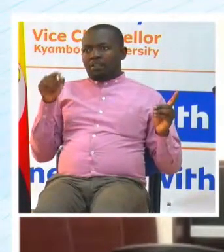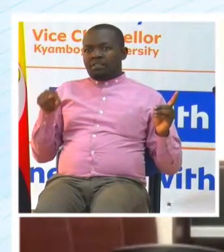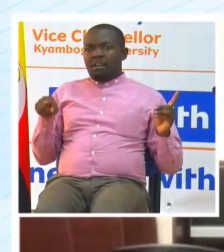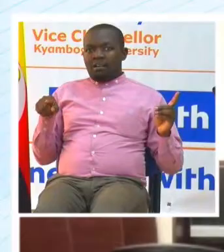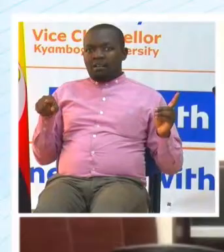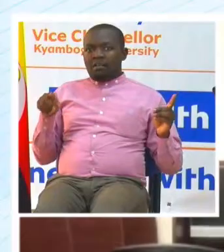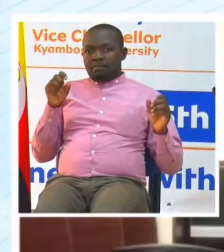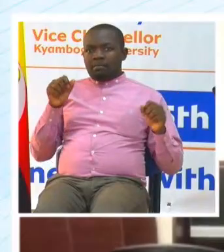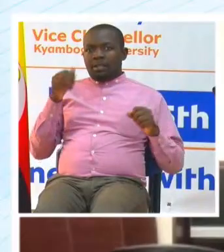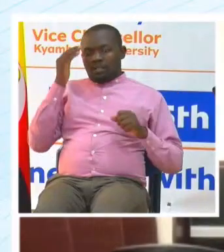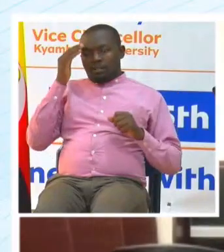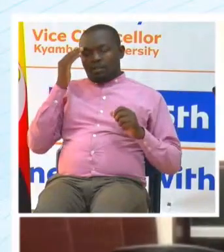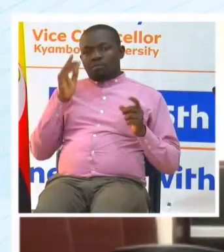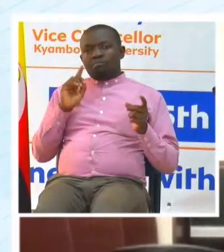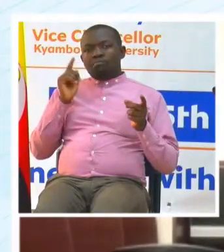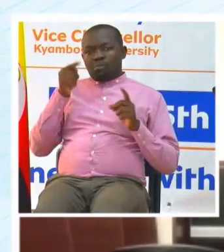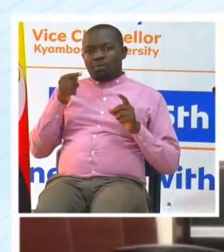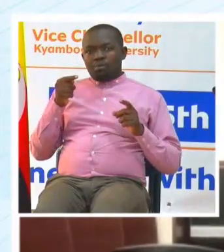your long-term goals.